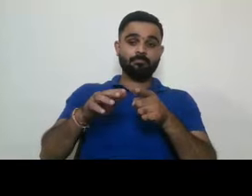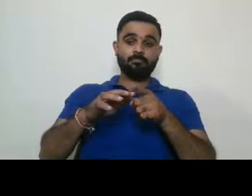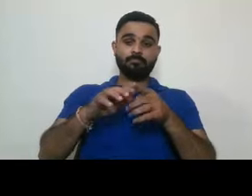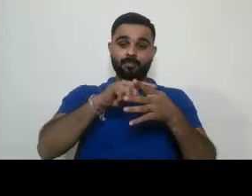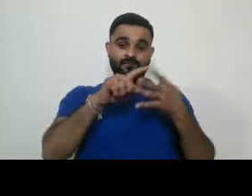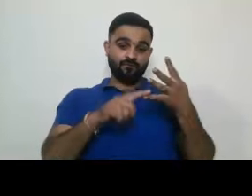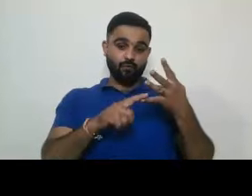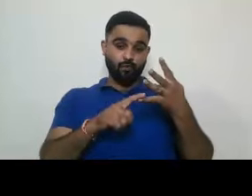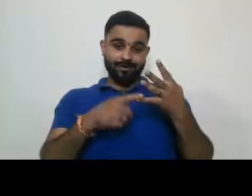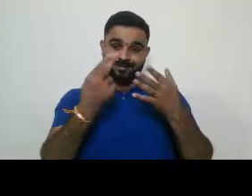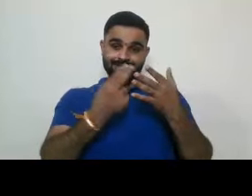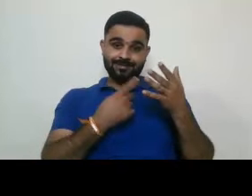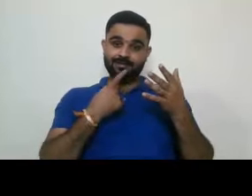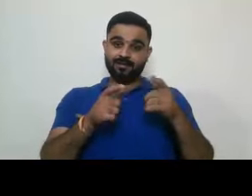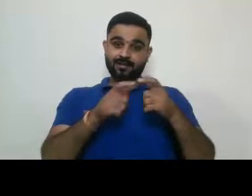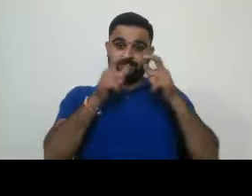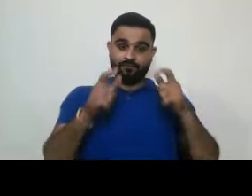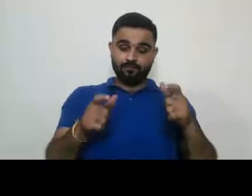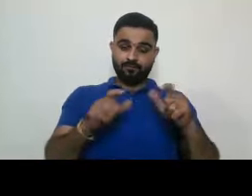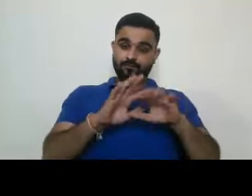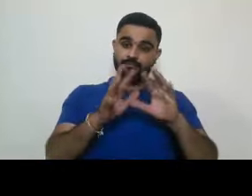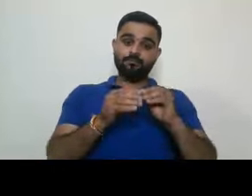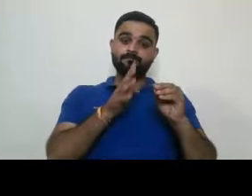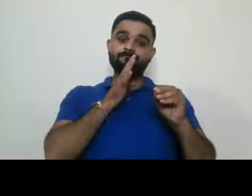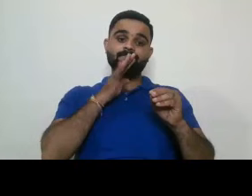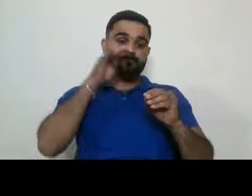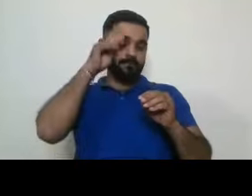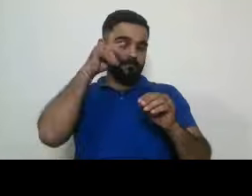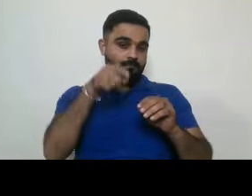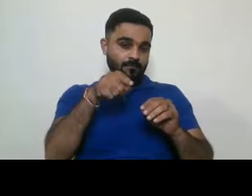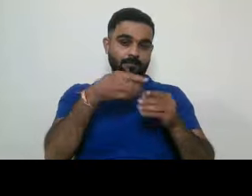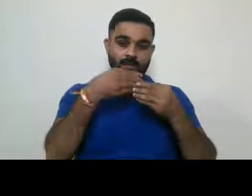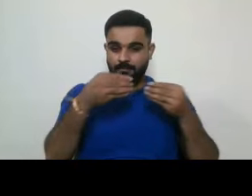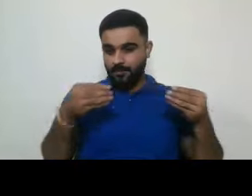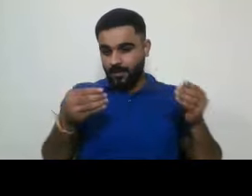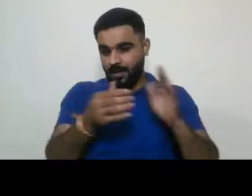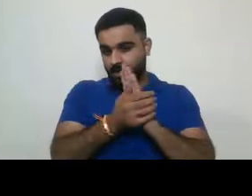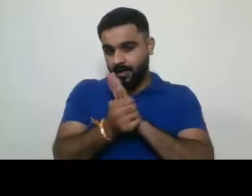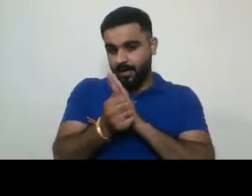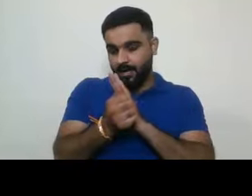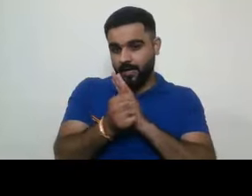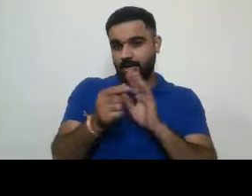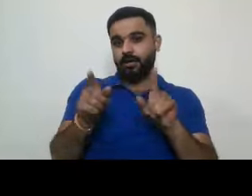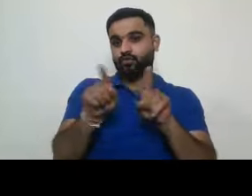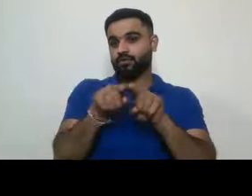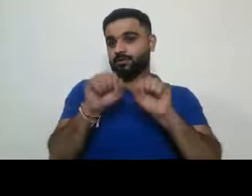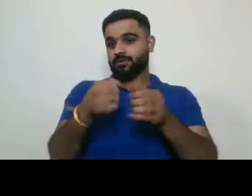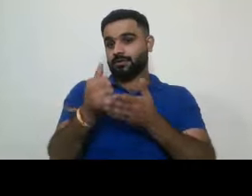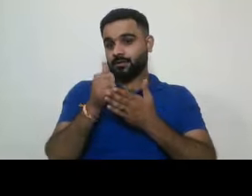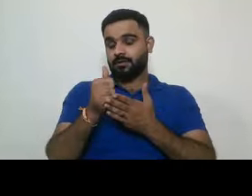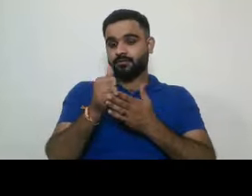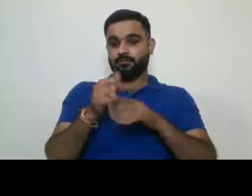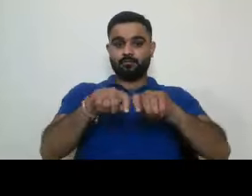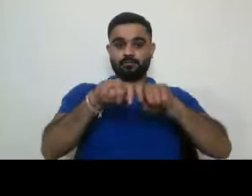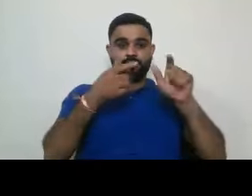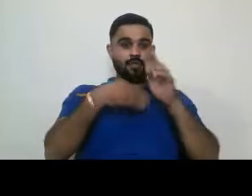we say is the foundation of all the listening skills, which are the remedial. A listening skill is a remedial. It helps spot where the